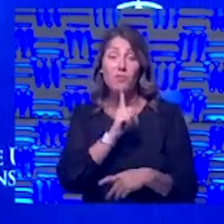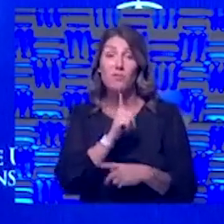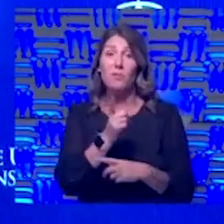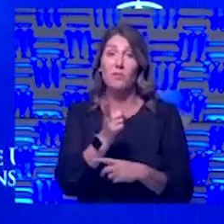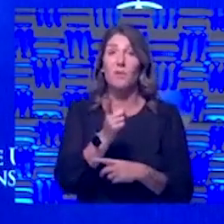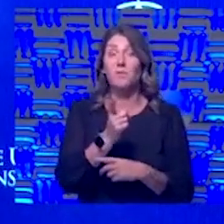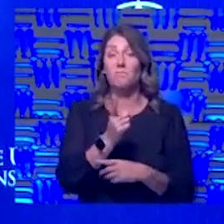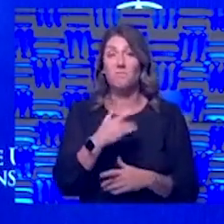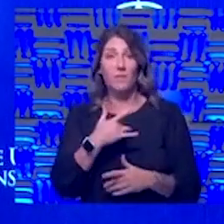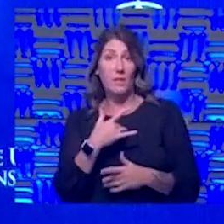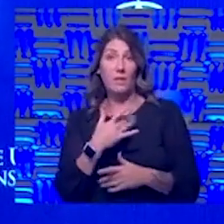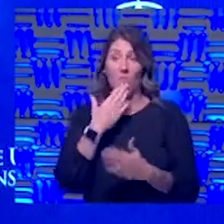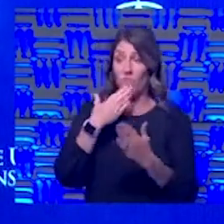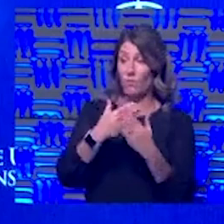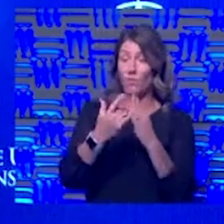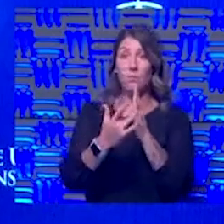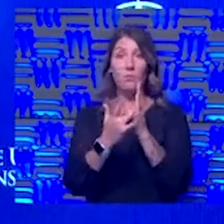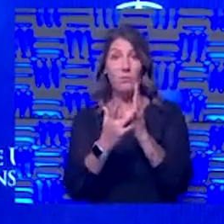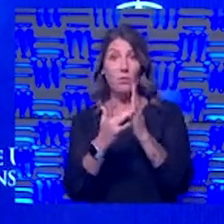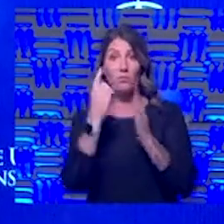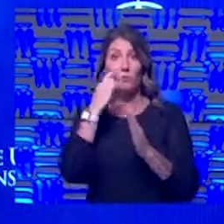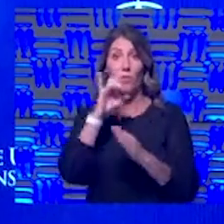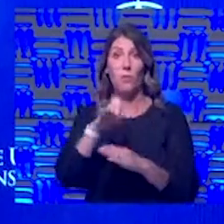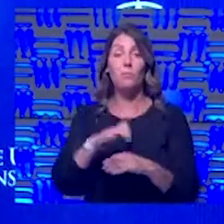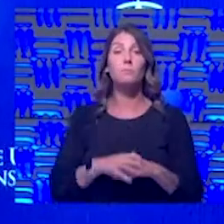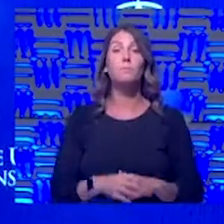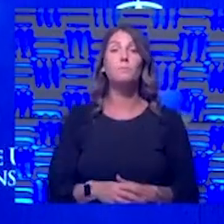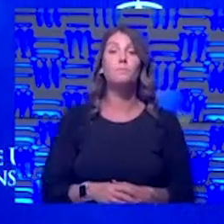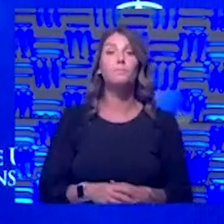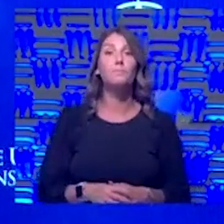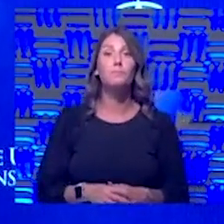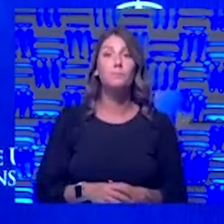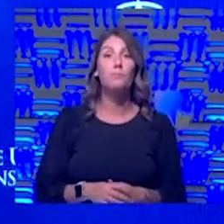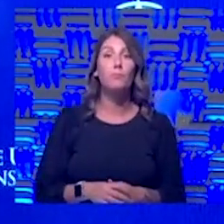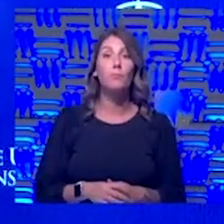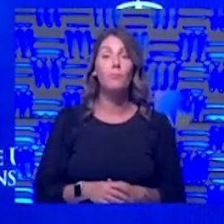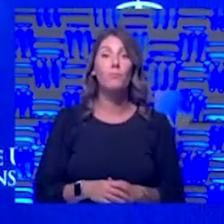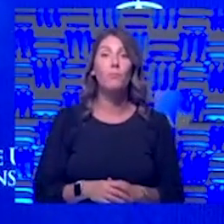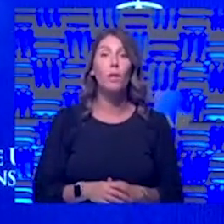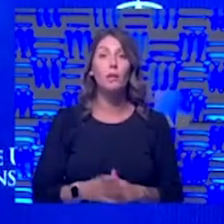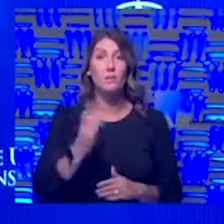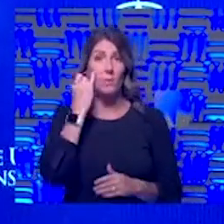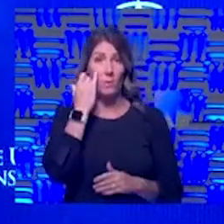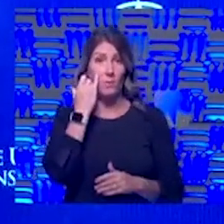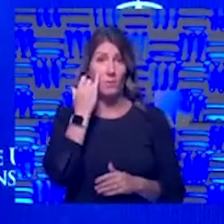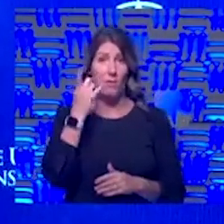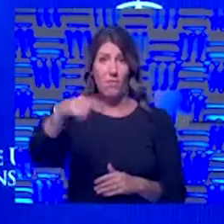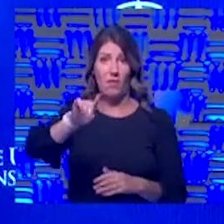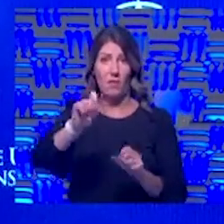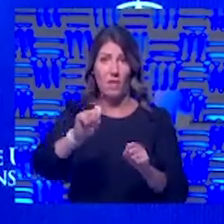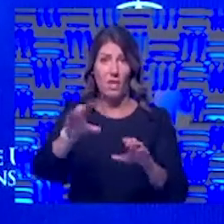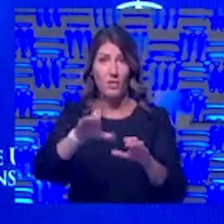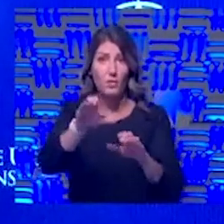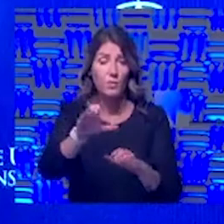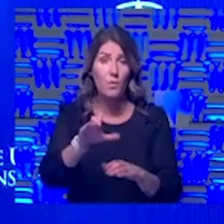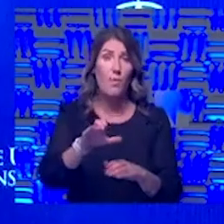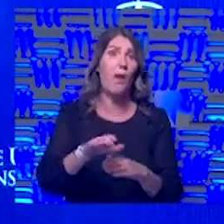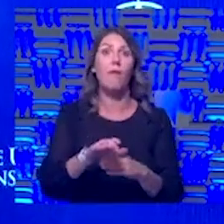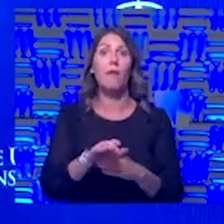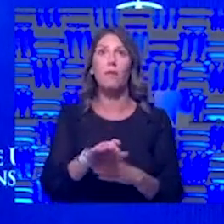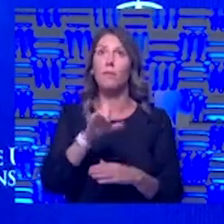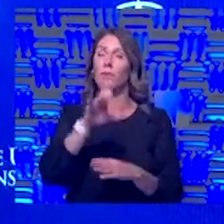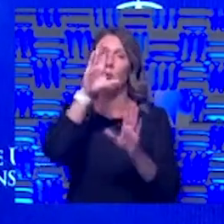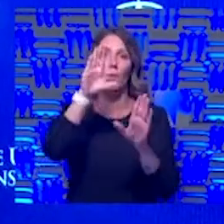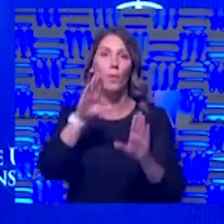closely. And I think that if CRL can pull that off, that'll be great. That's the reference lab where you're talking about.